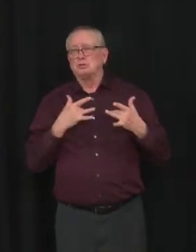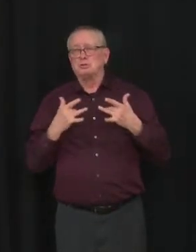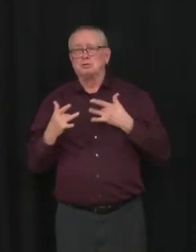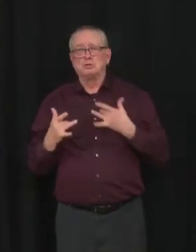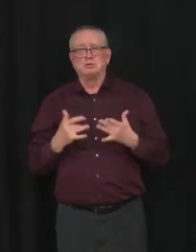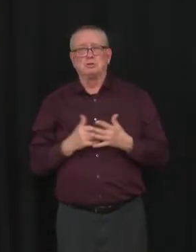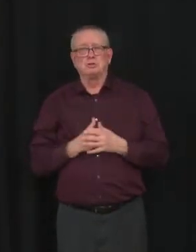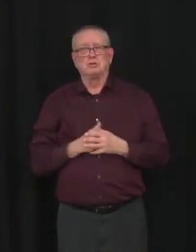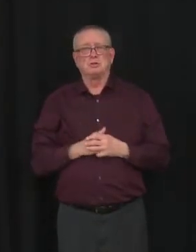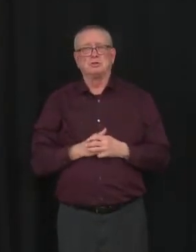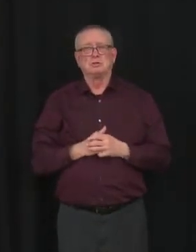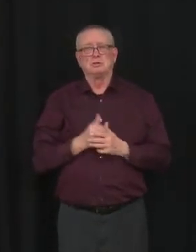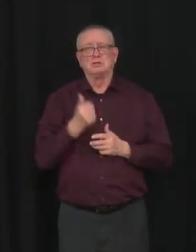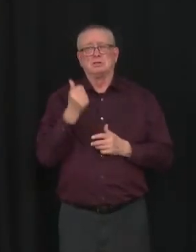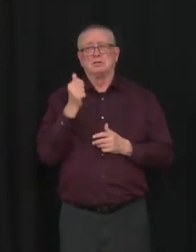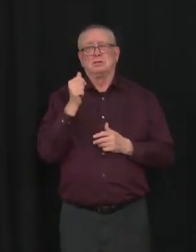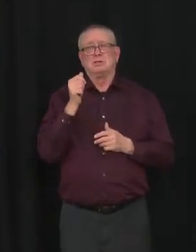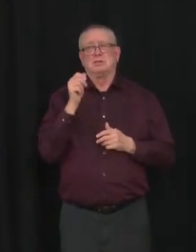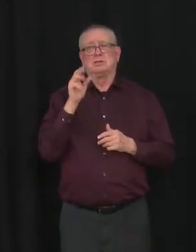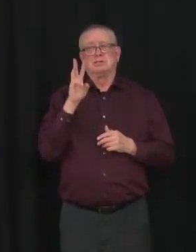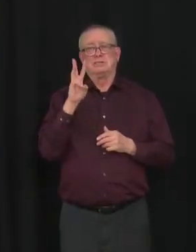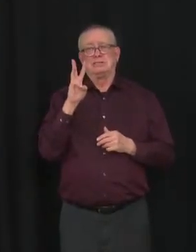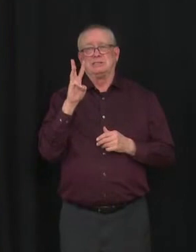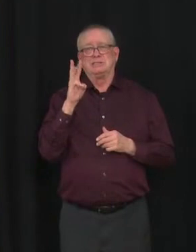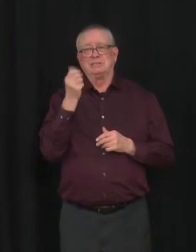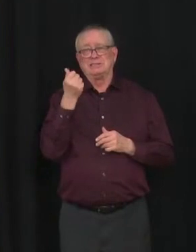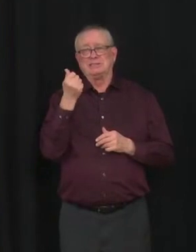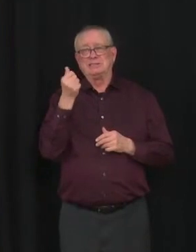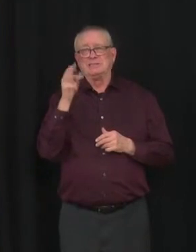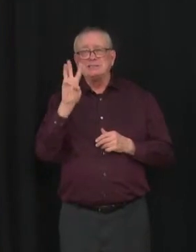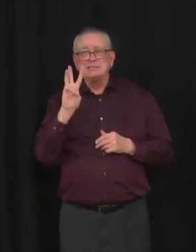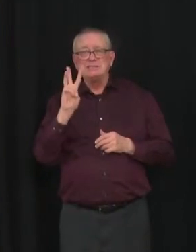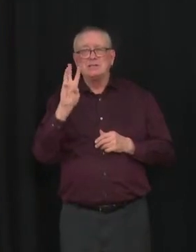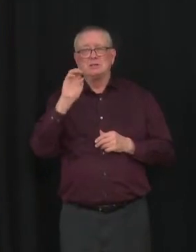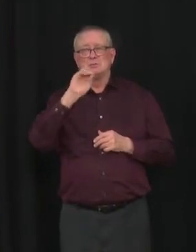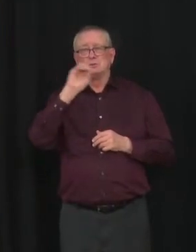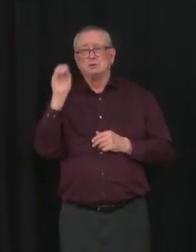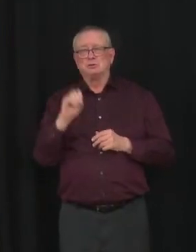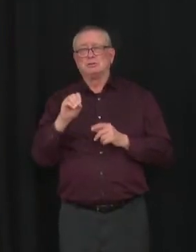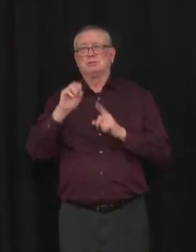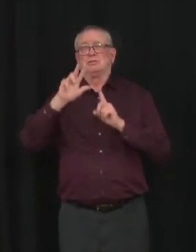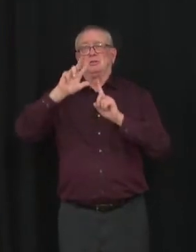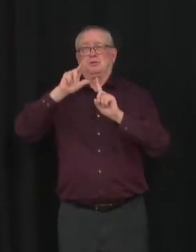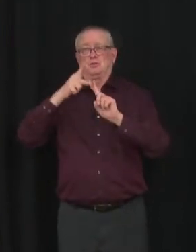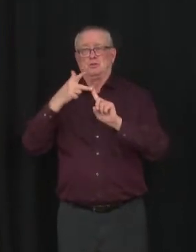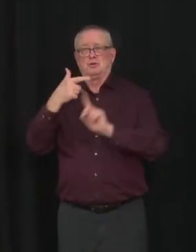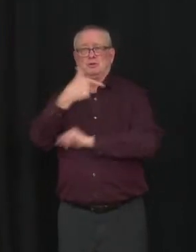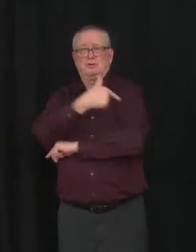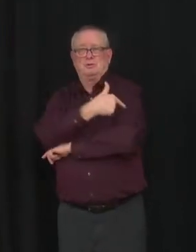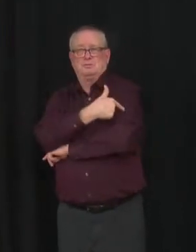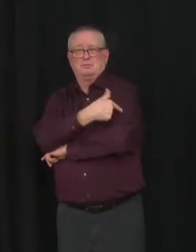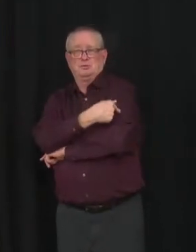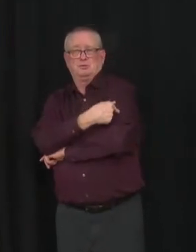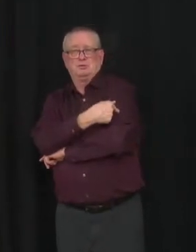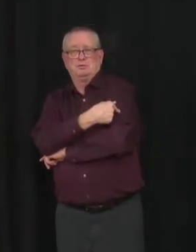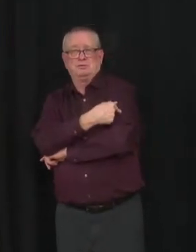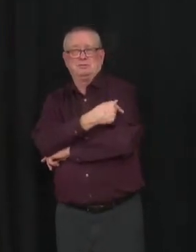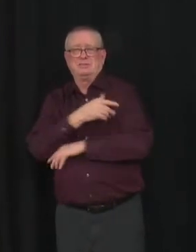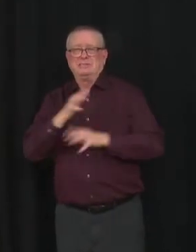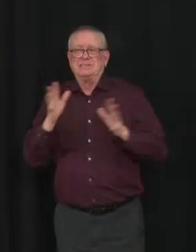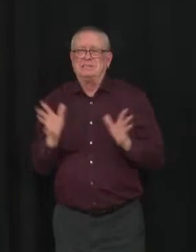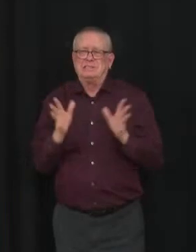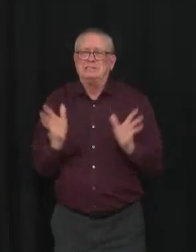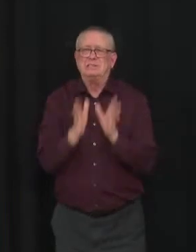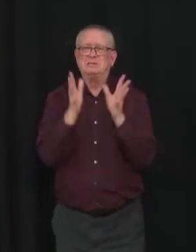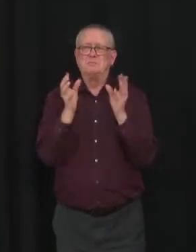booster shot. So we know this thing is spreading fast. It will continue to spread fast. We know the single most